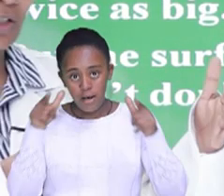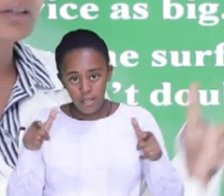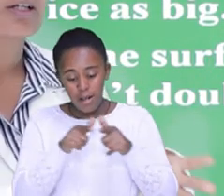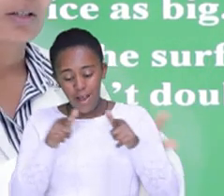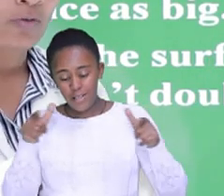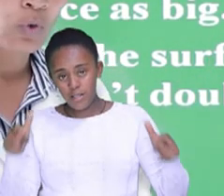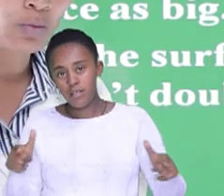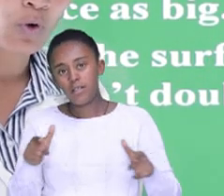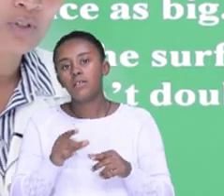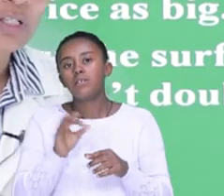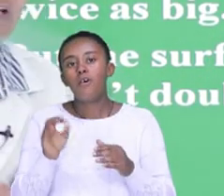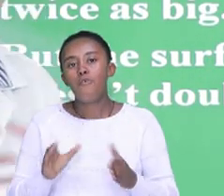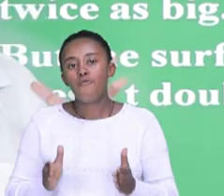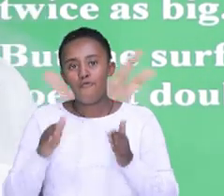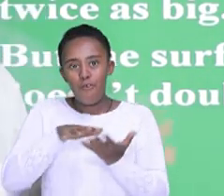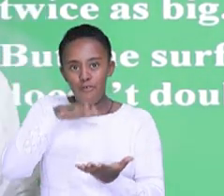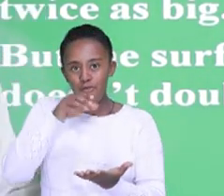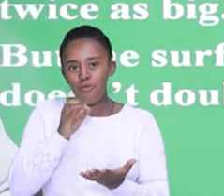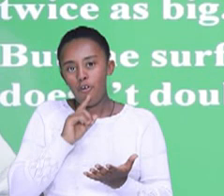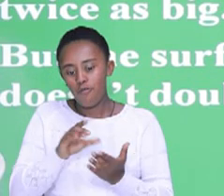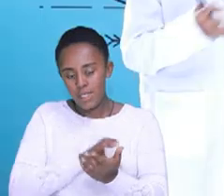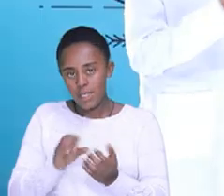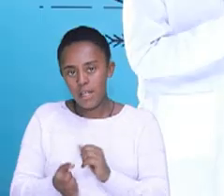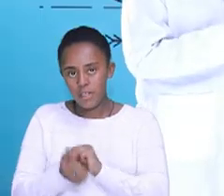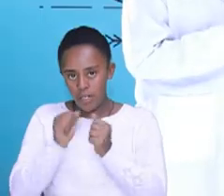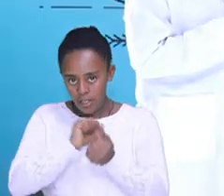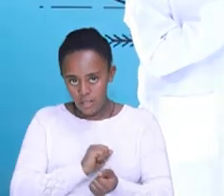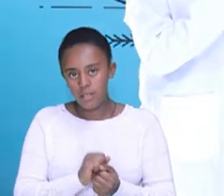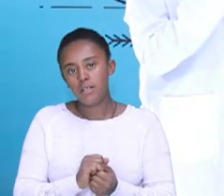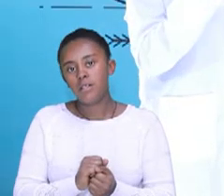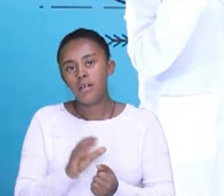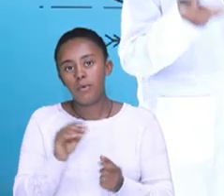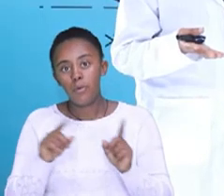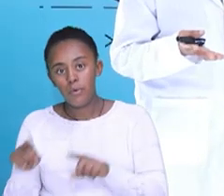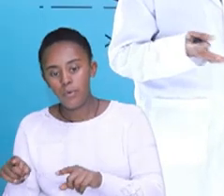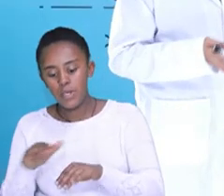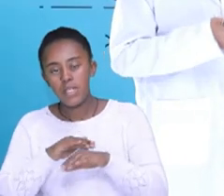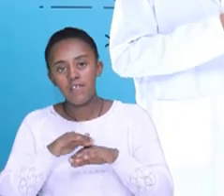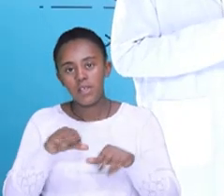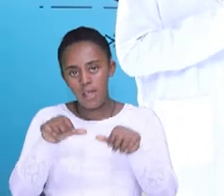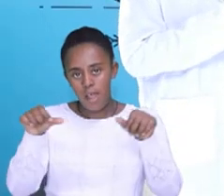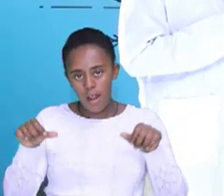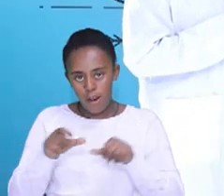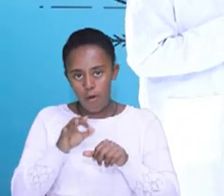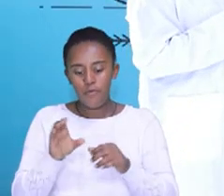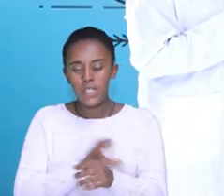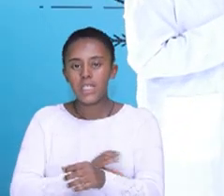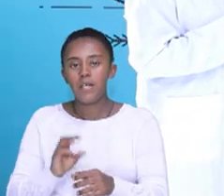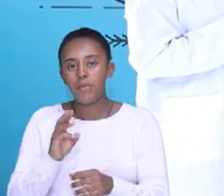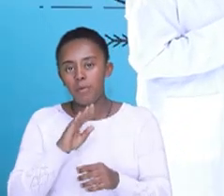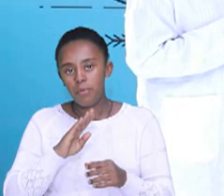and larger, the volume of the cell will be changed, and also the surface area of the cell will